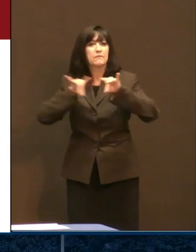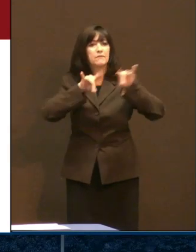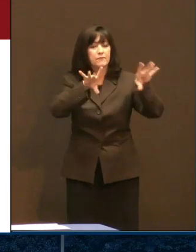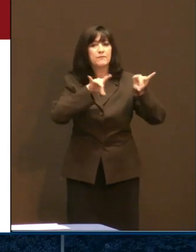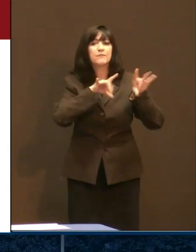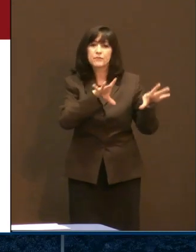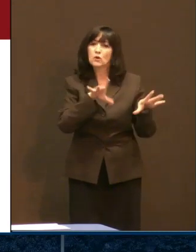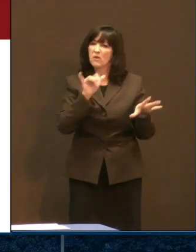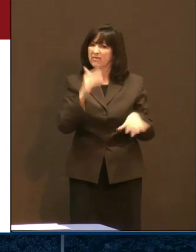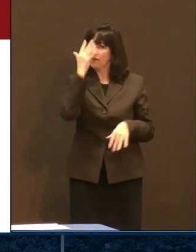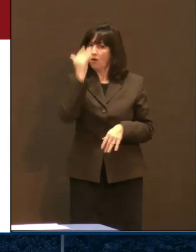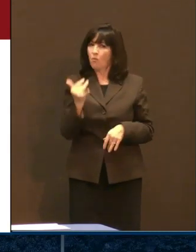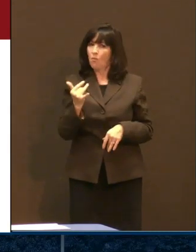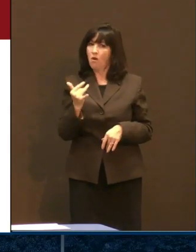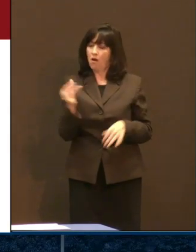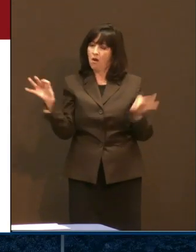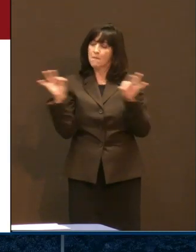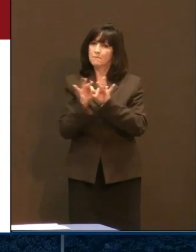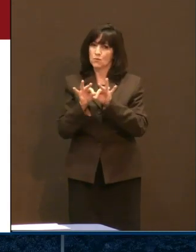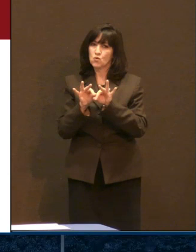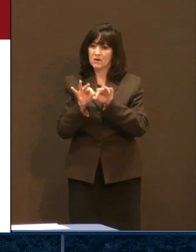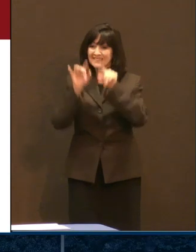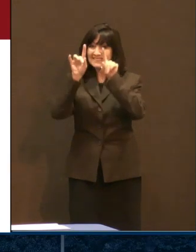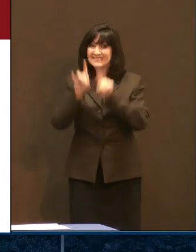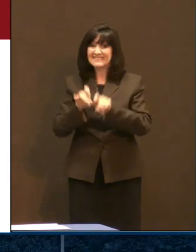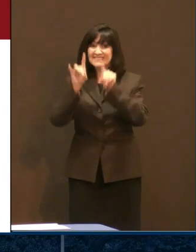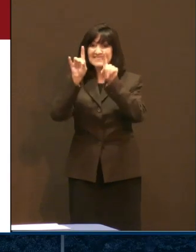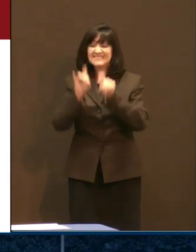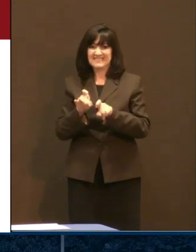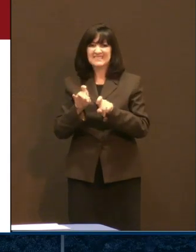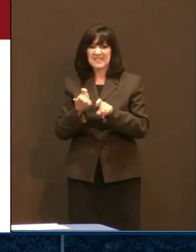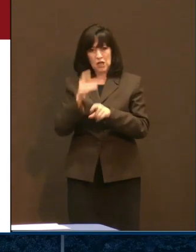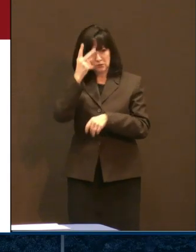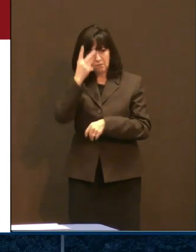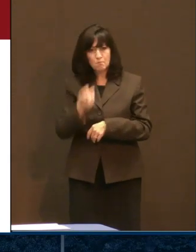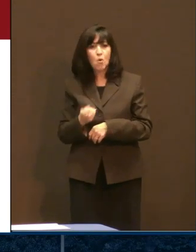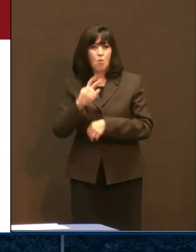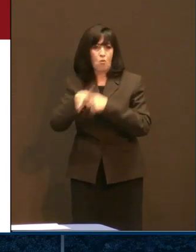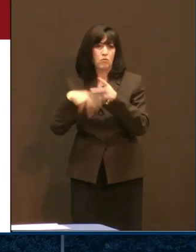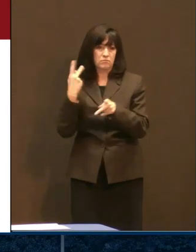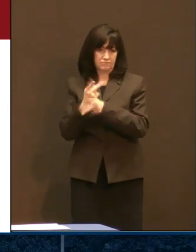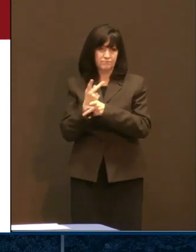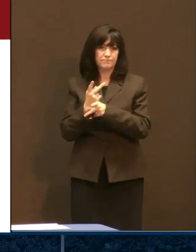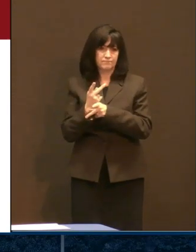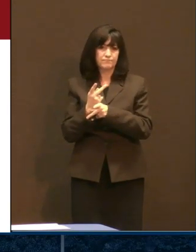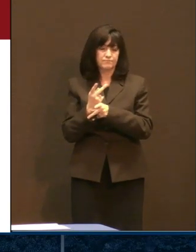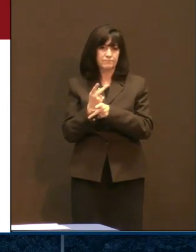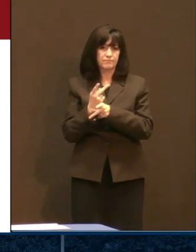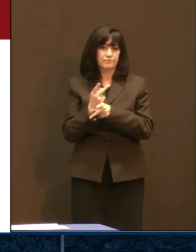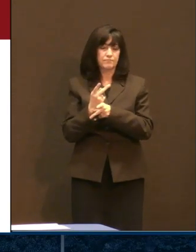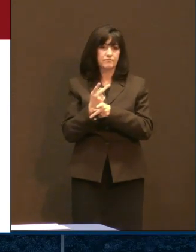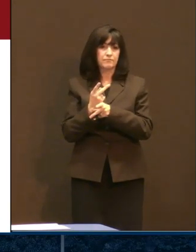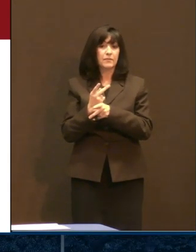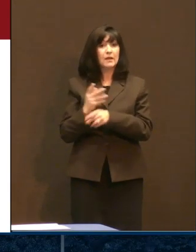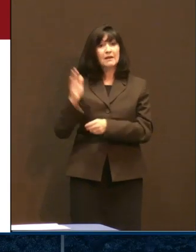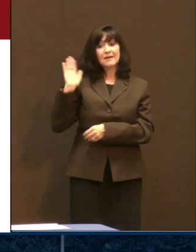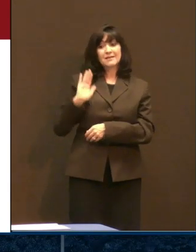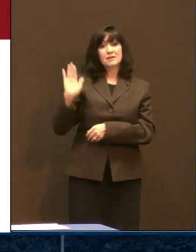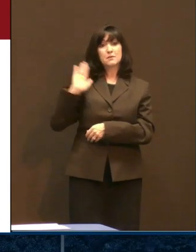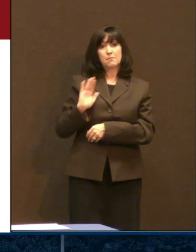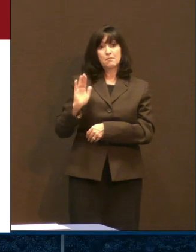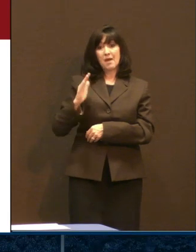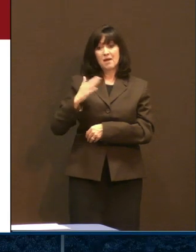both fronts, and this is all underway right now. You've heard us talk a lot about, in the past, our testing